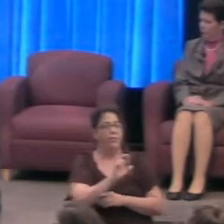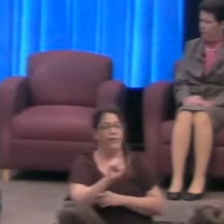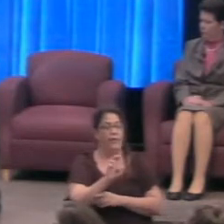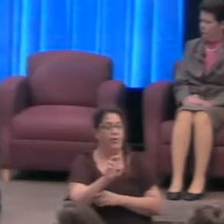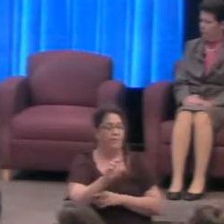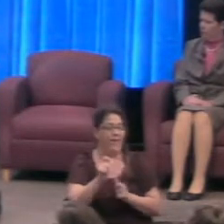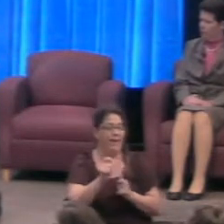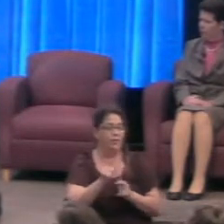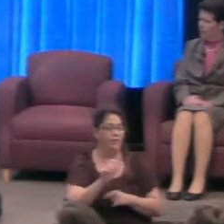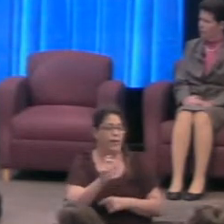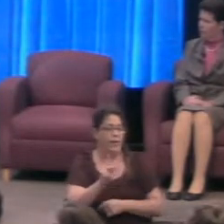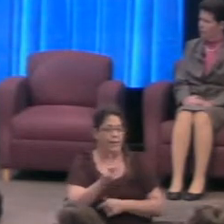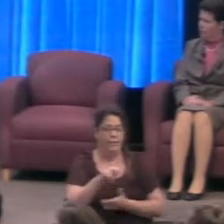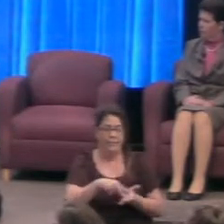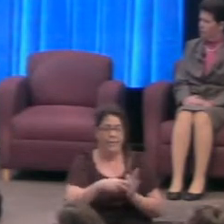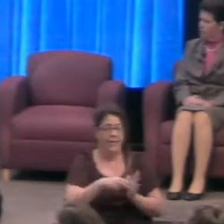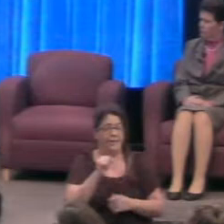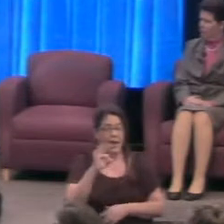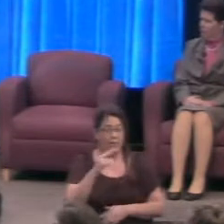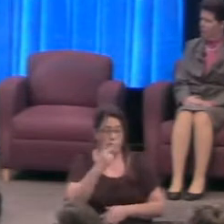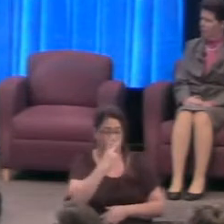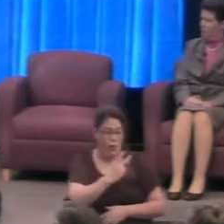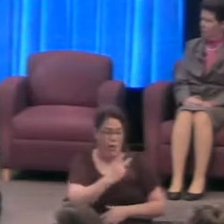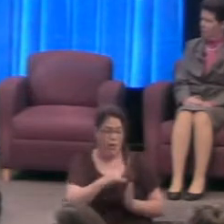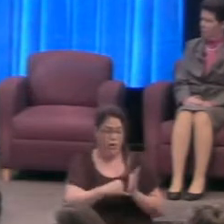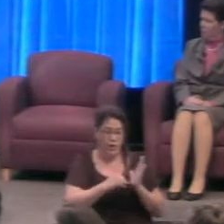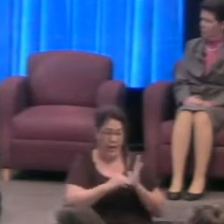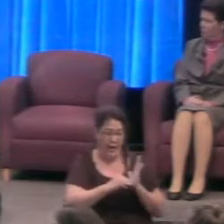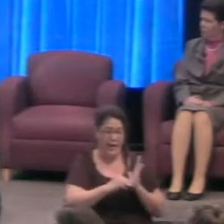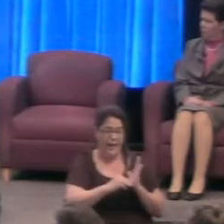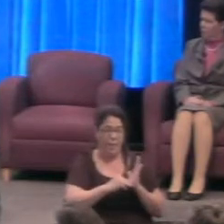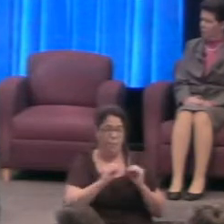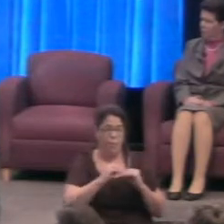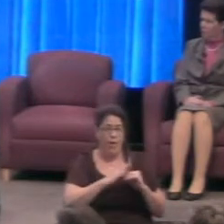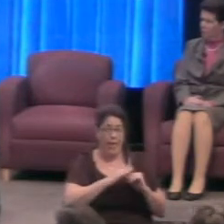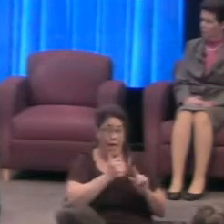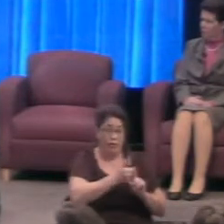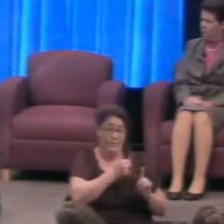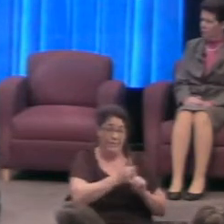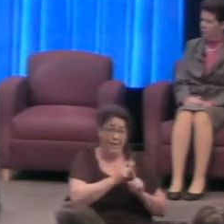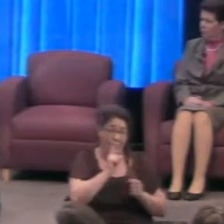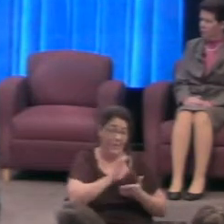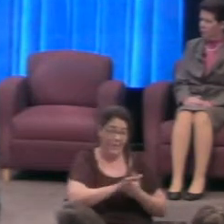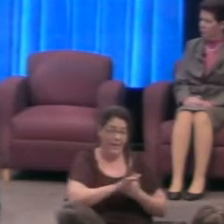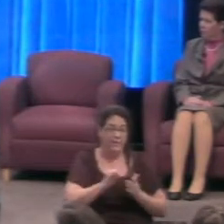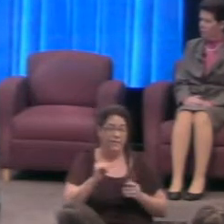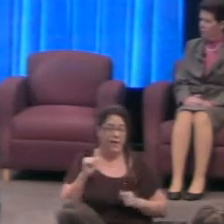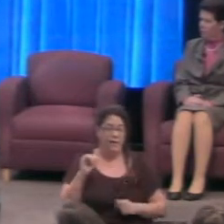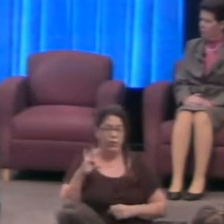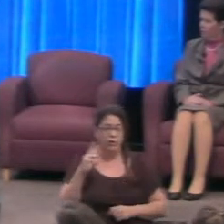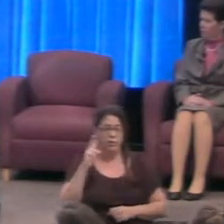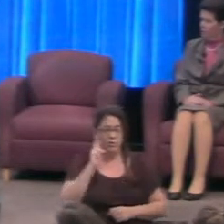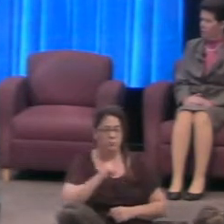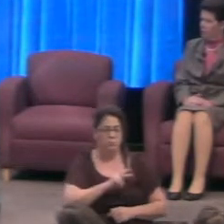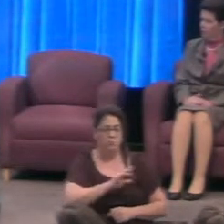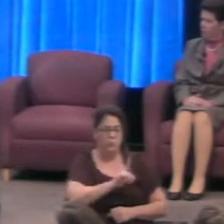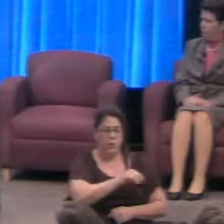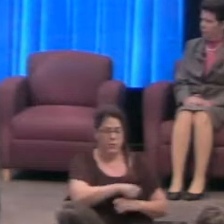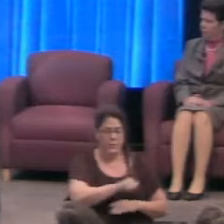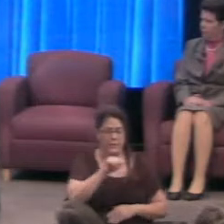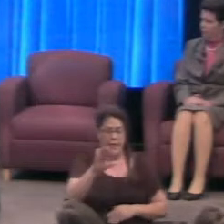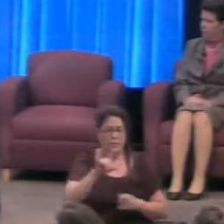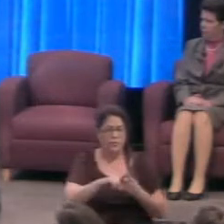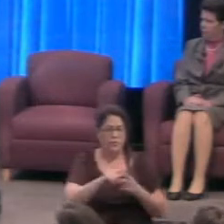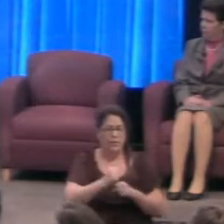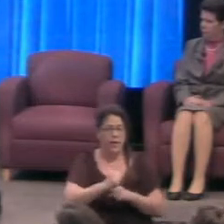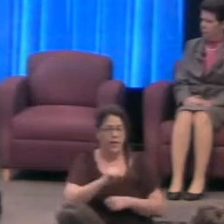means is the Air Force saw something in Janet more than Janet saw in herself. And they decided to send Janet